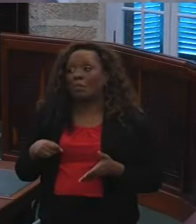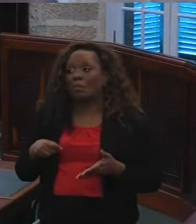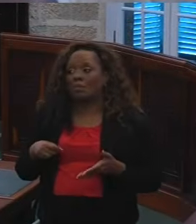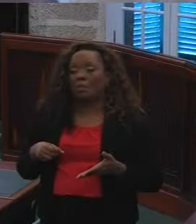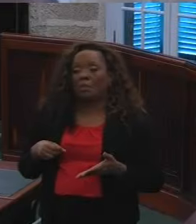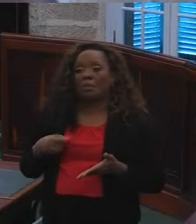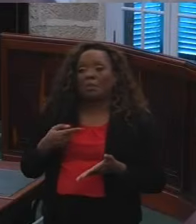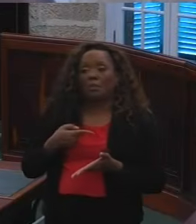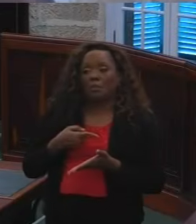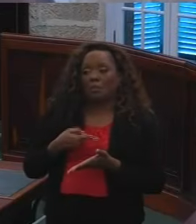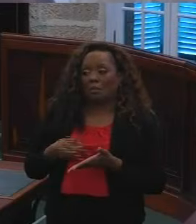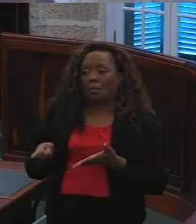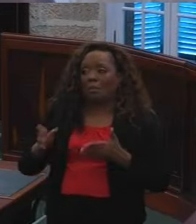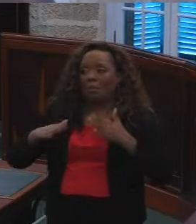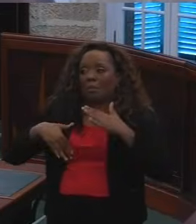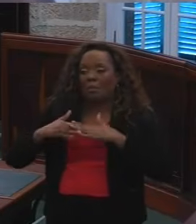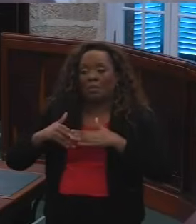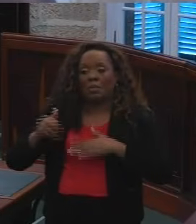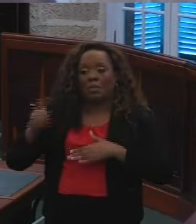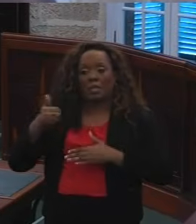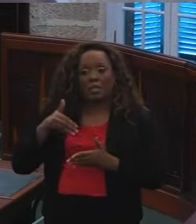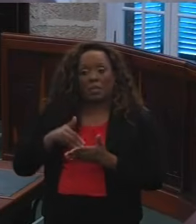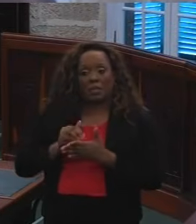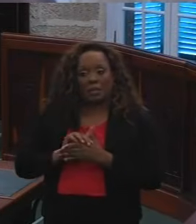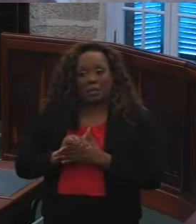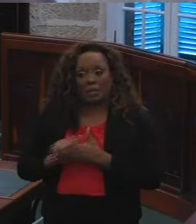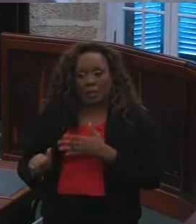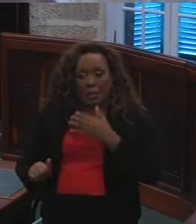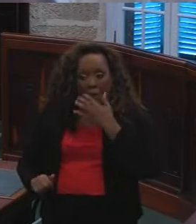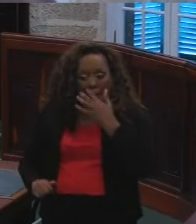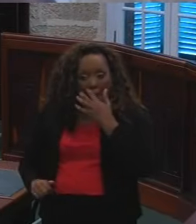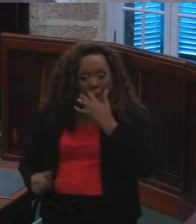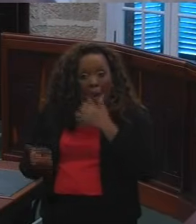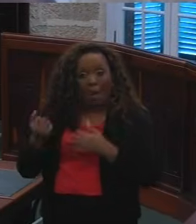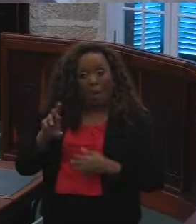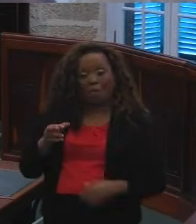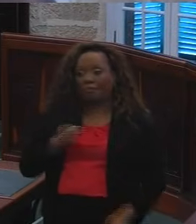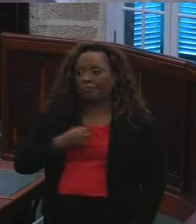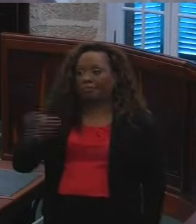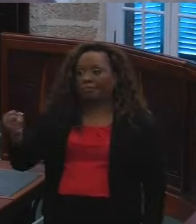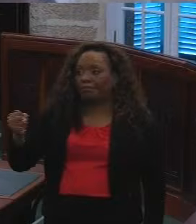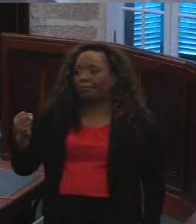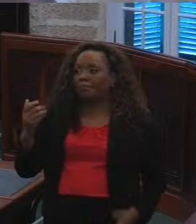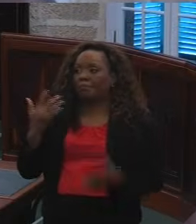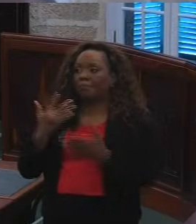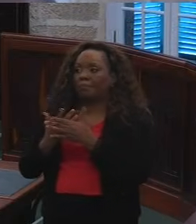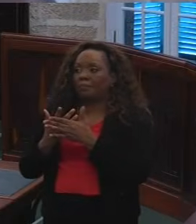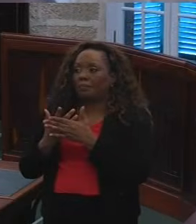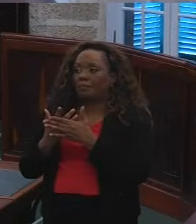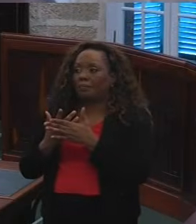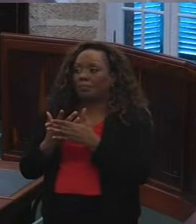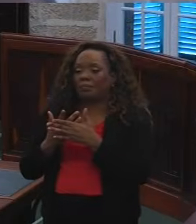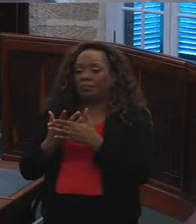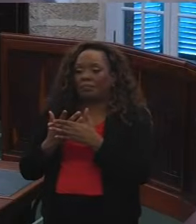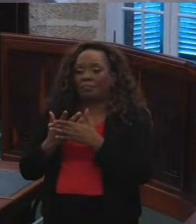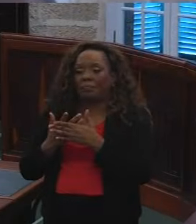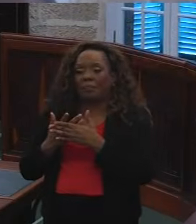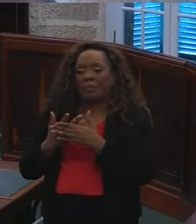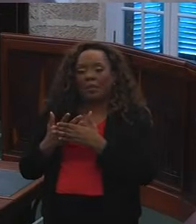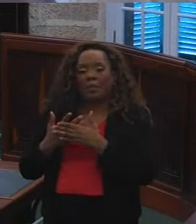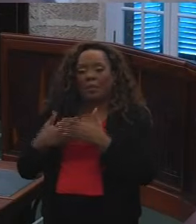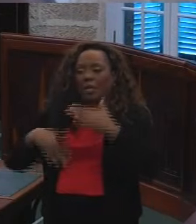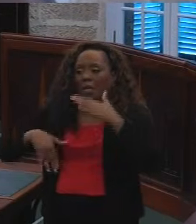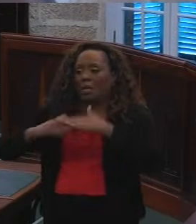a fine of up to $10,000 or to imprisonment of a term of 12 years or